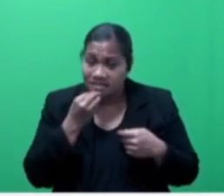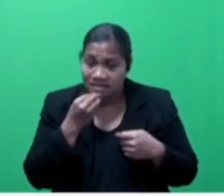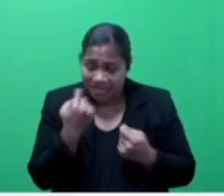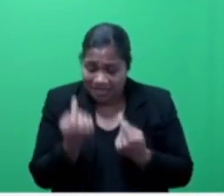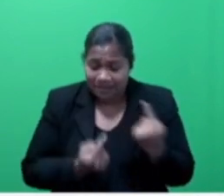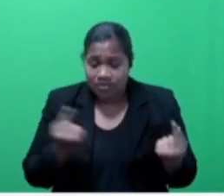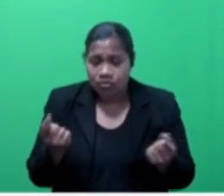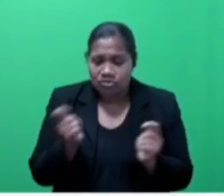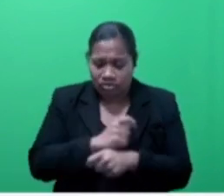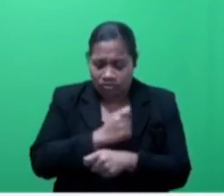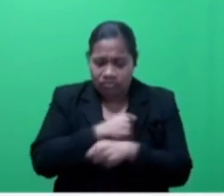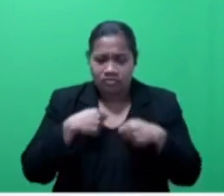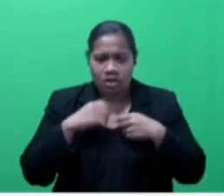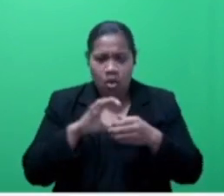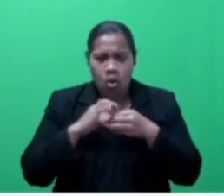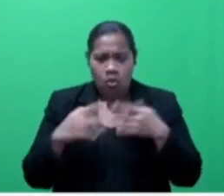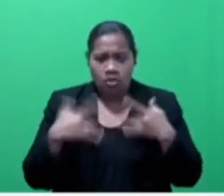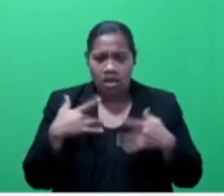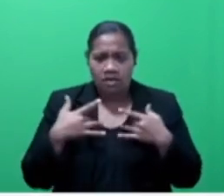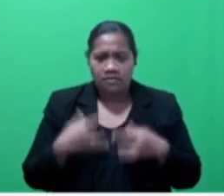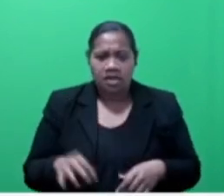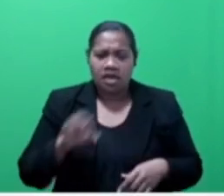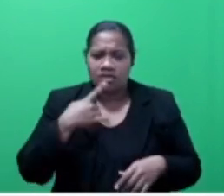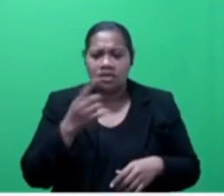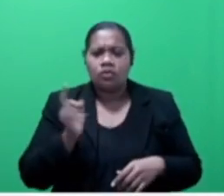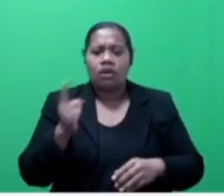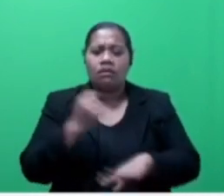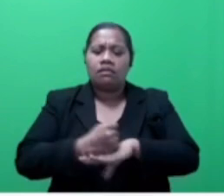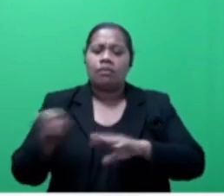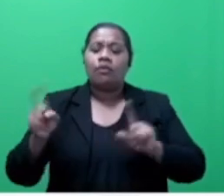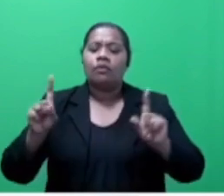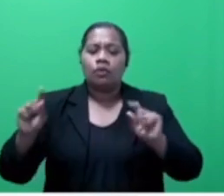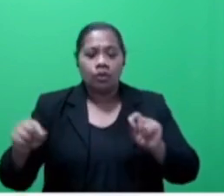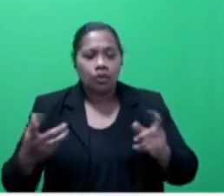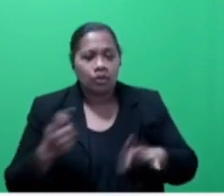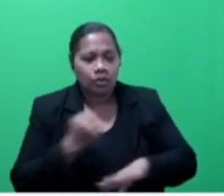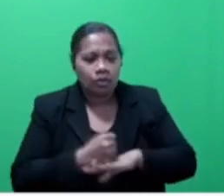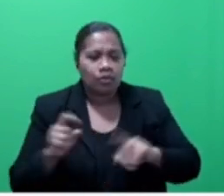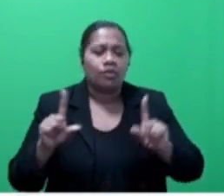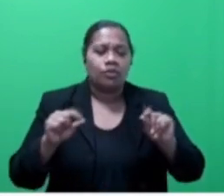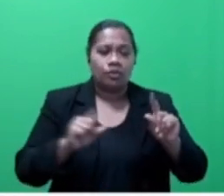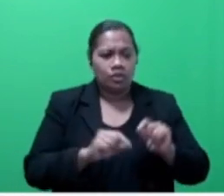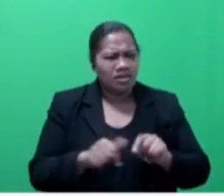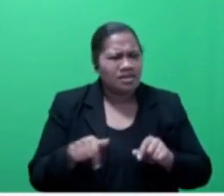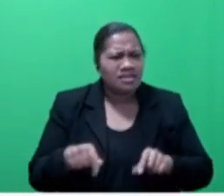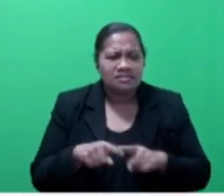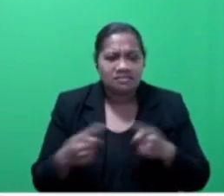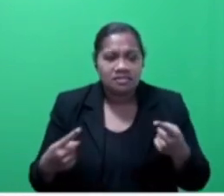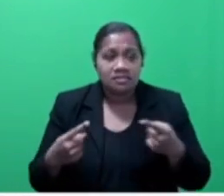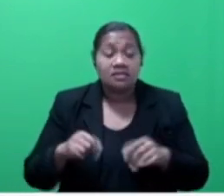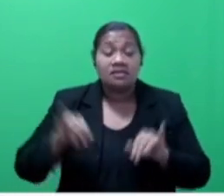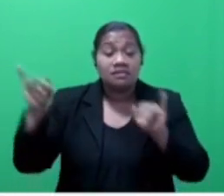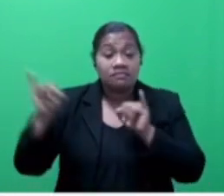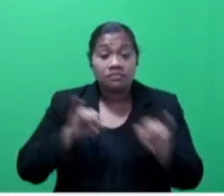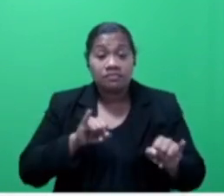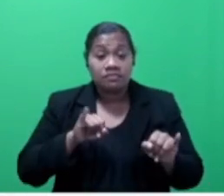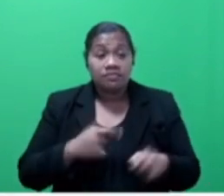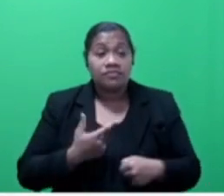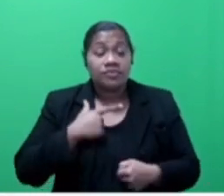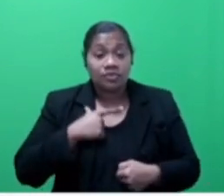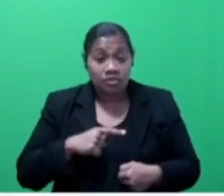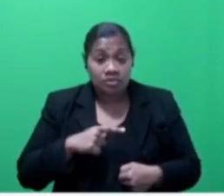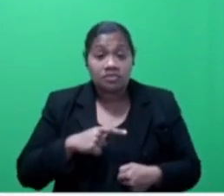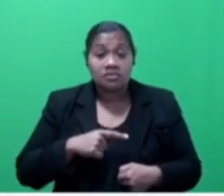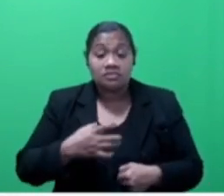change in our own lives, rather than saying, what is government going to do about it? Government, these things are only imported because there's a consumption demand